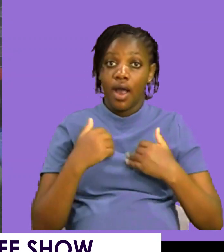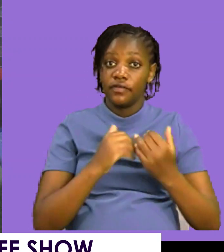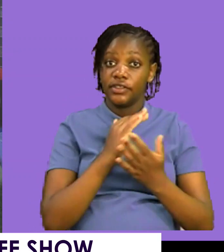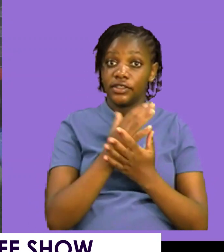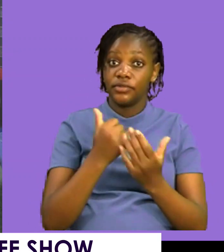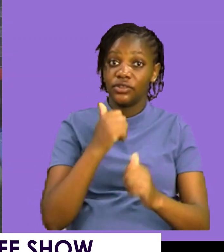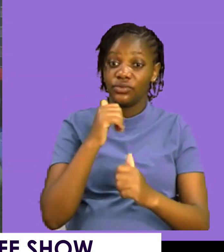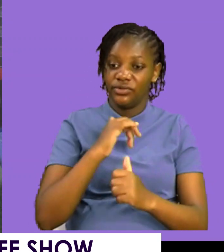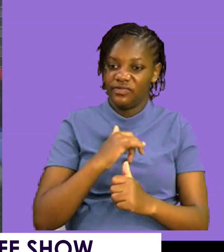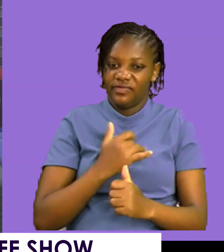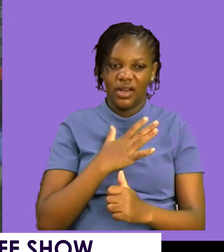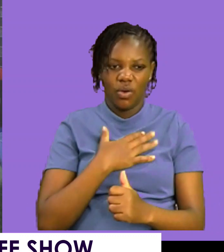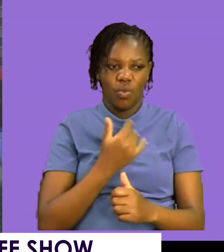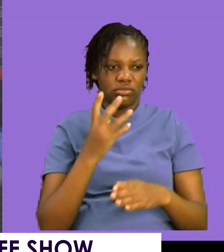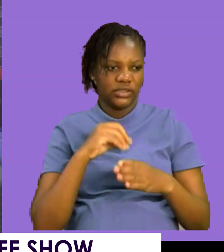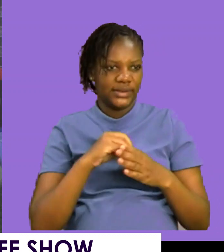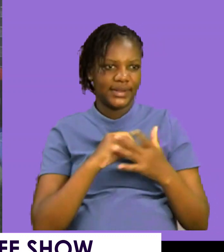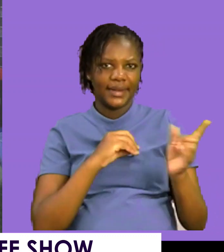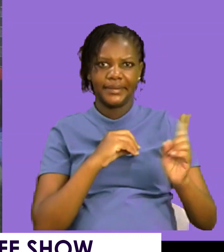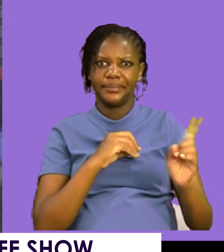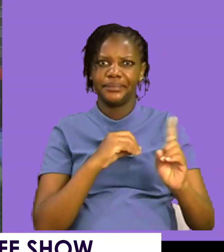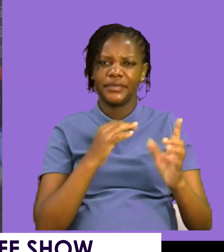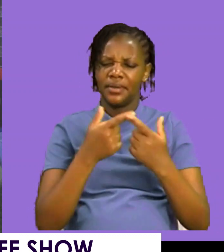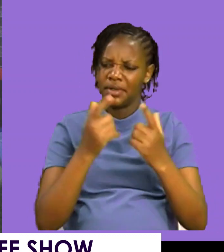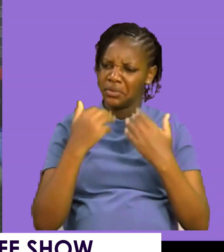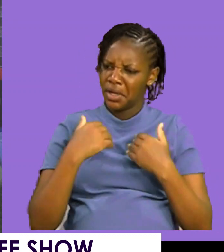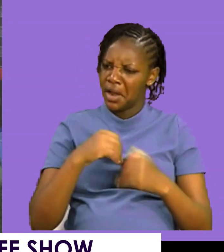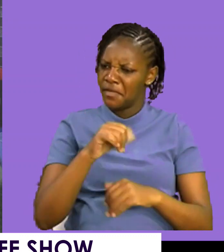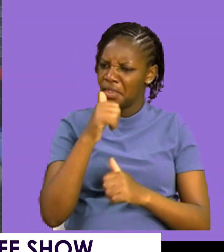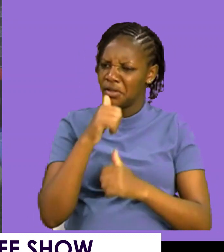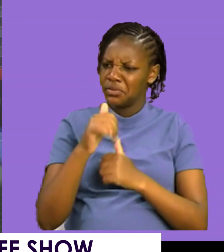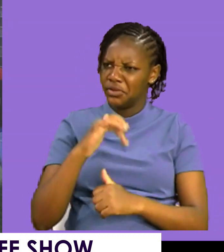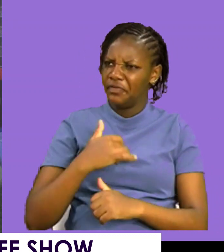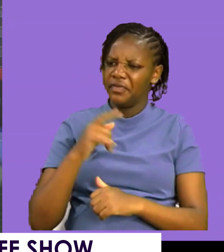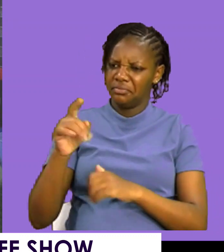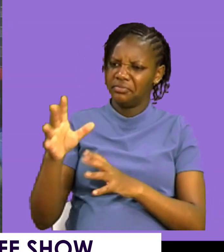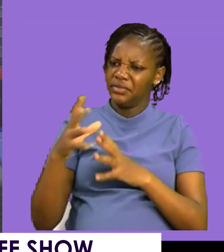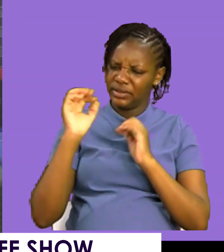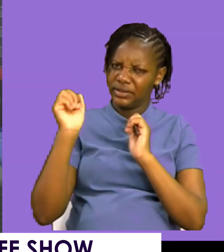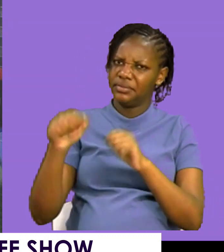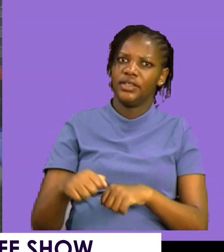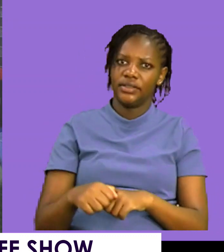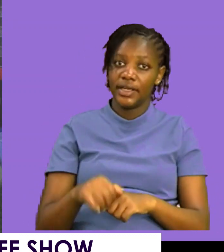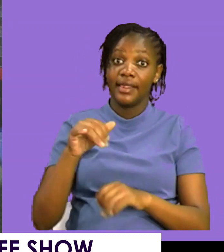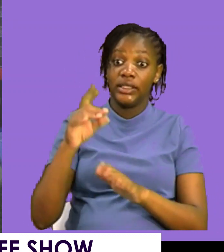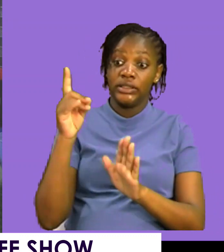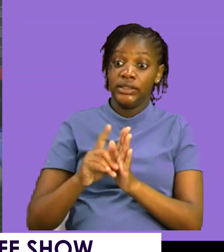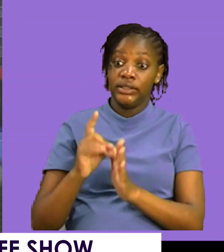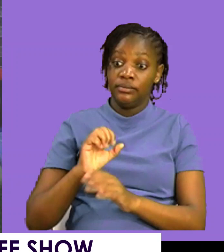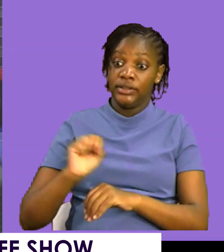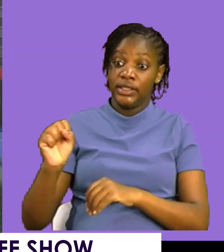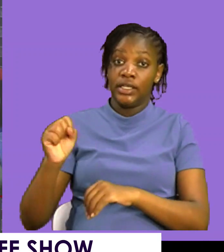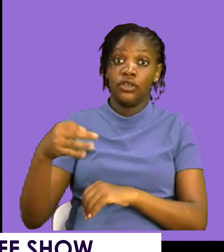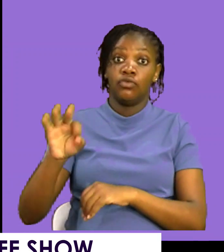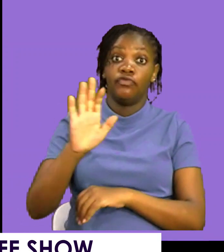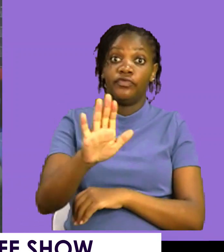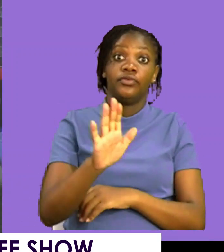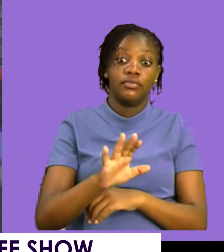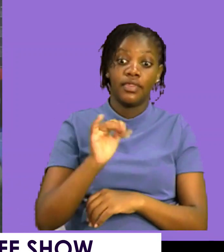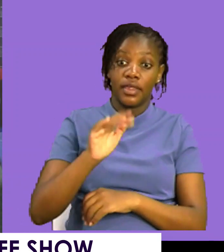or two things that you allow to get into the inside. That is a very deep side of you. That is your